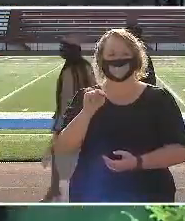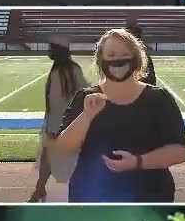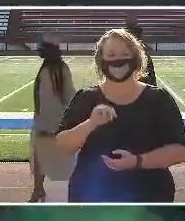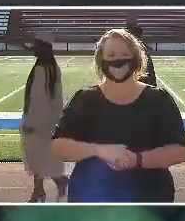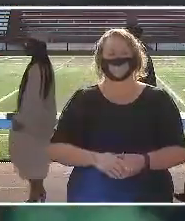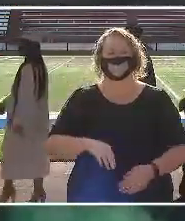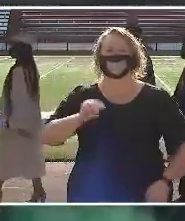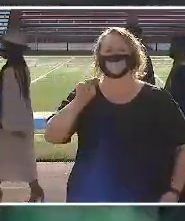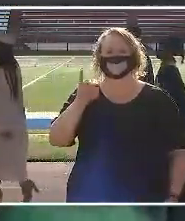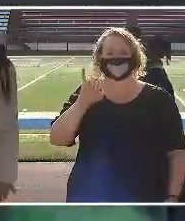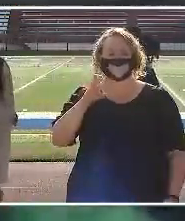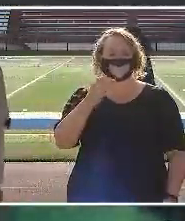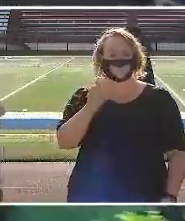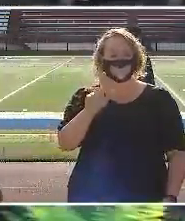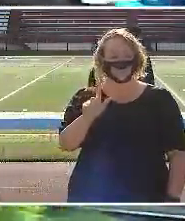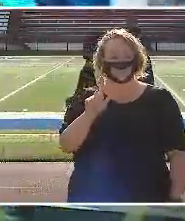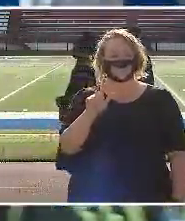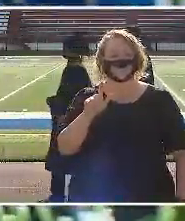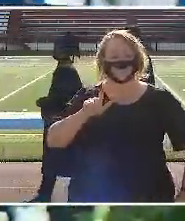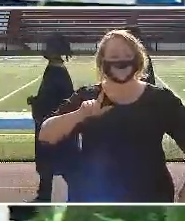Michael Scoville.